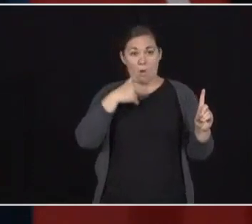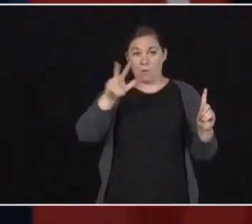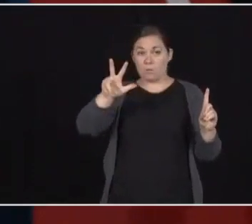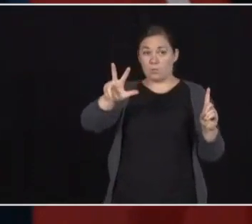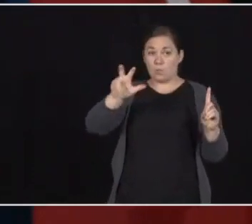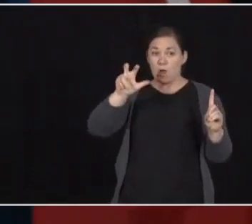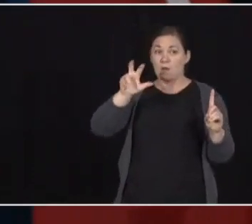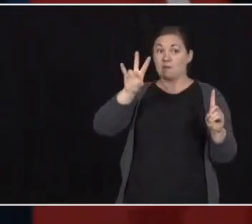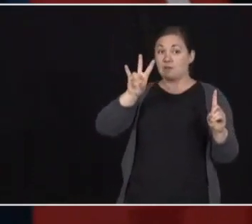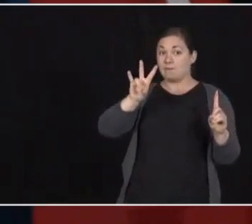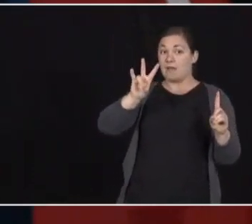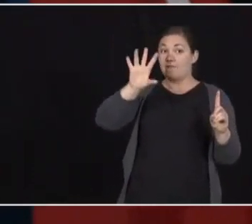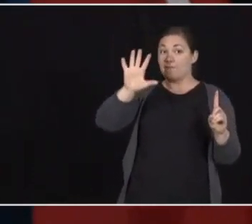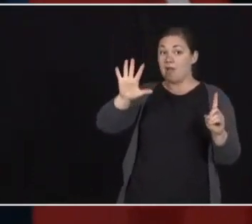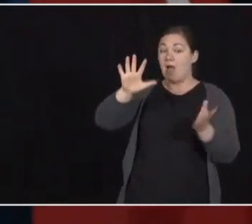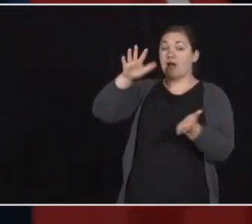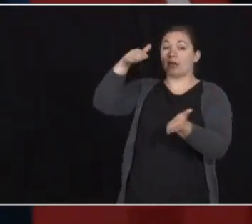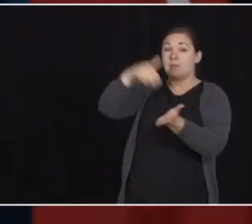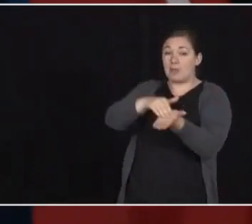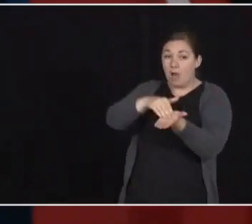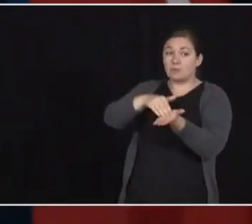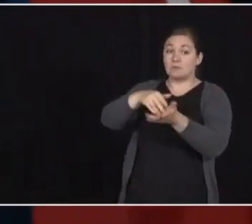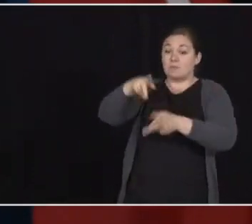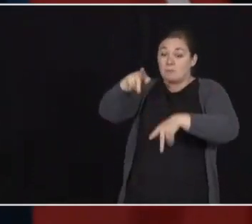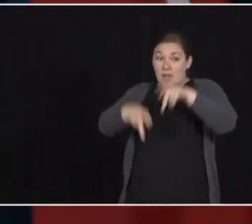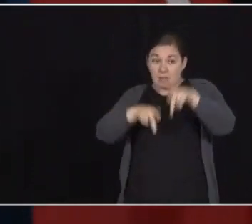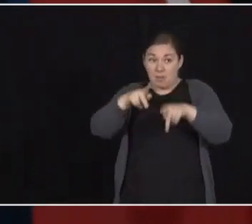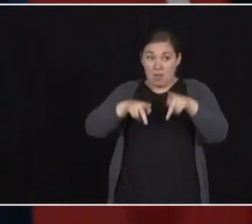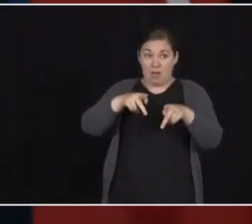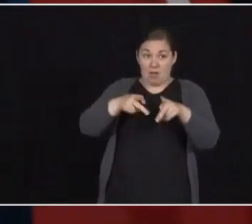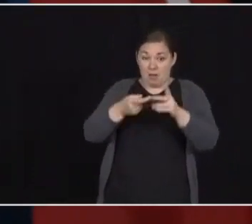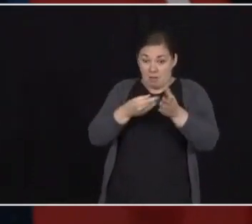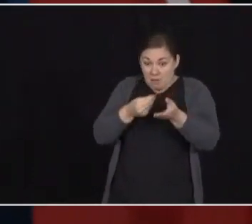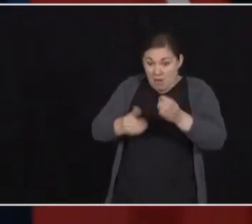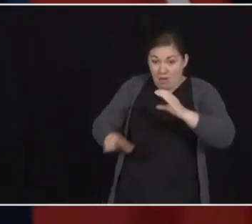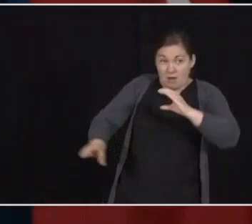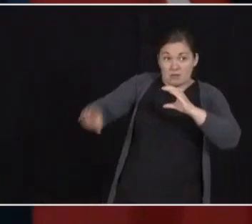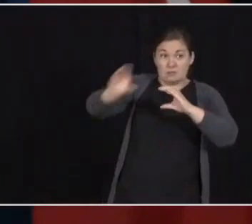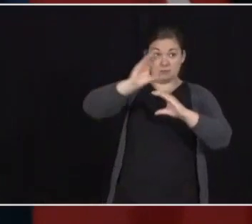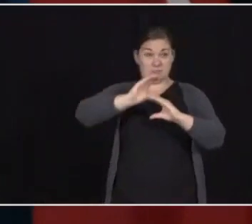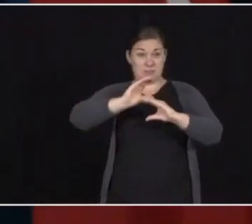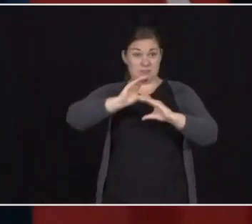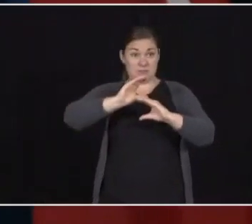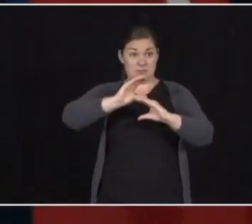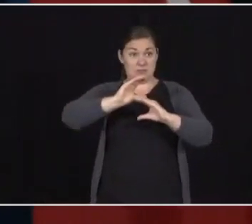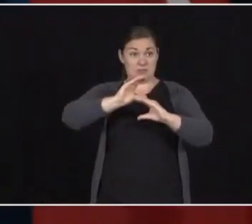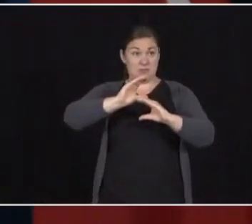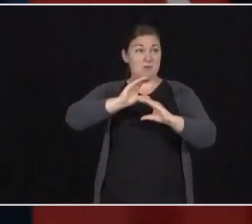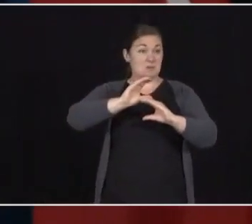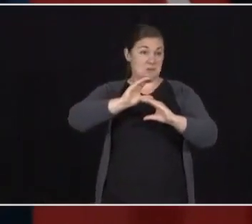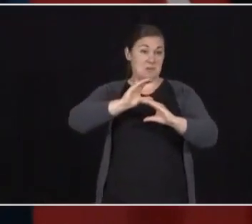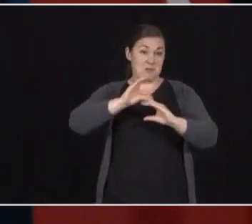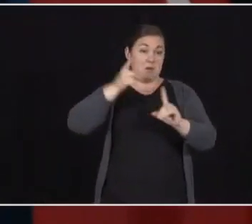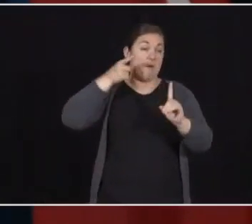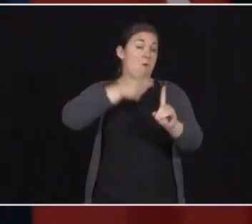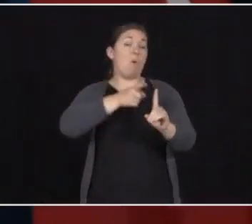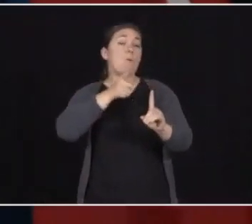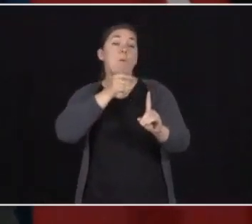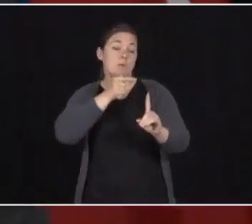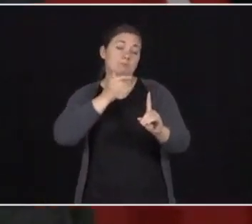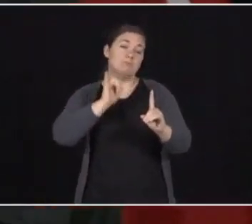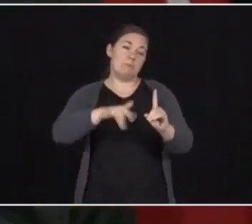375,000 people right now on pandemic pay. And as for the healthcare workers, if you don't mind, I'll pass it over to the Minister of